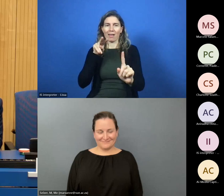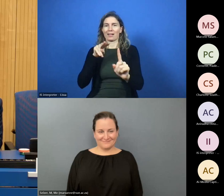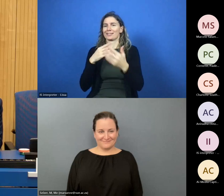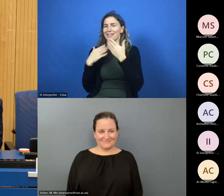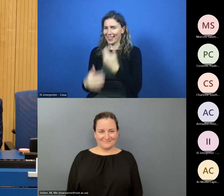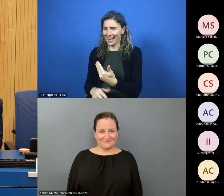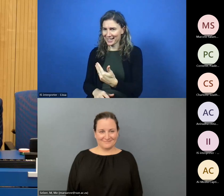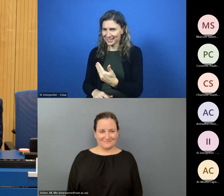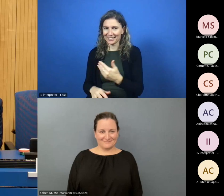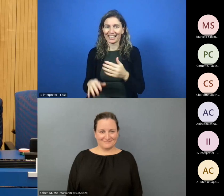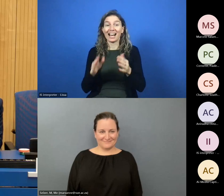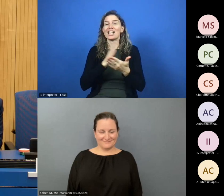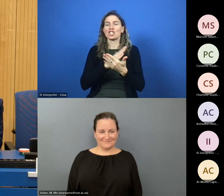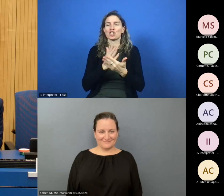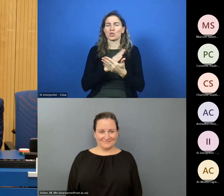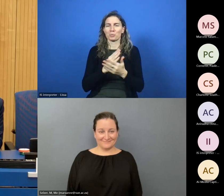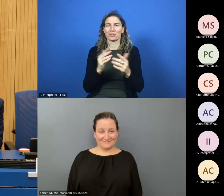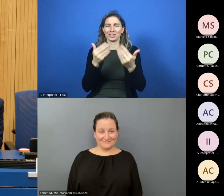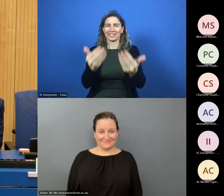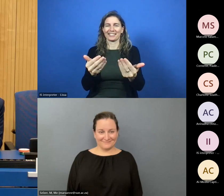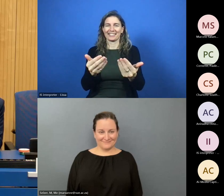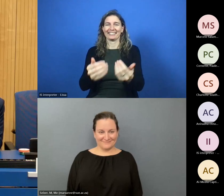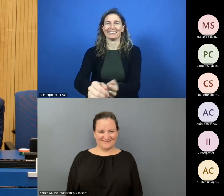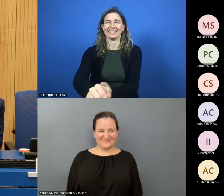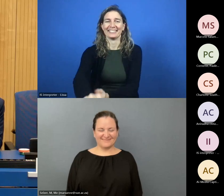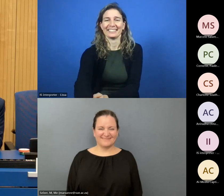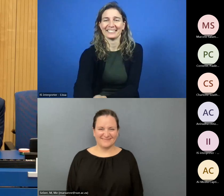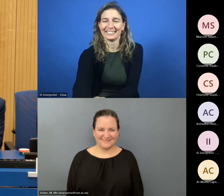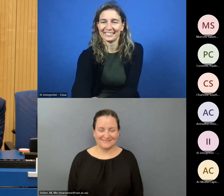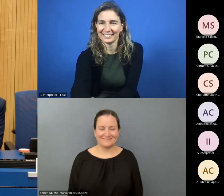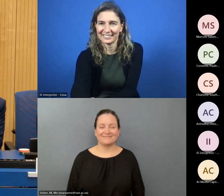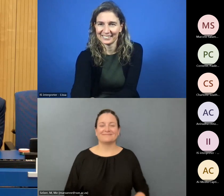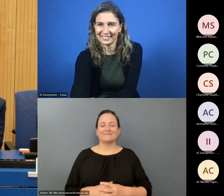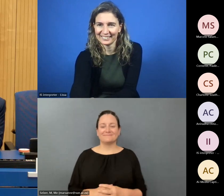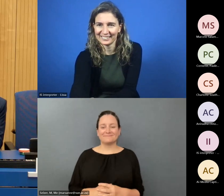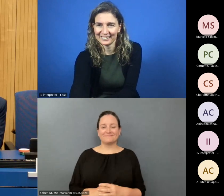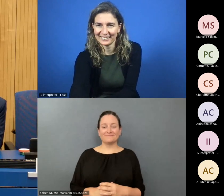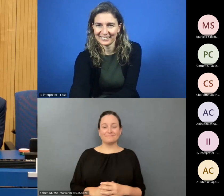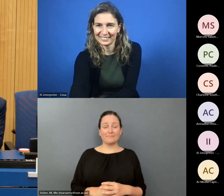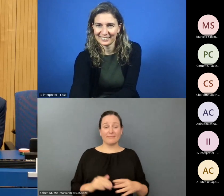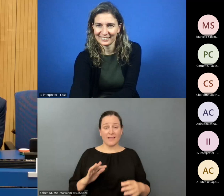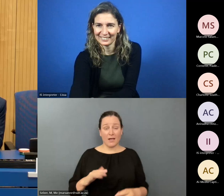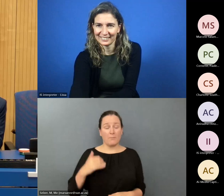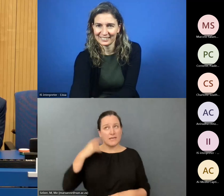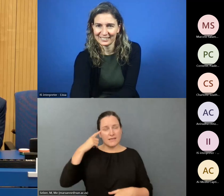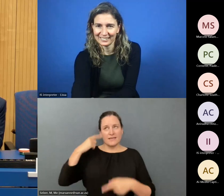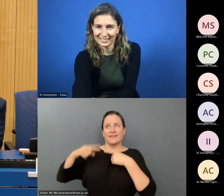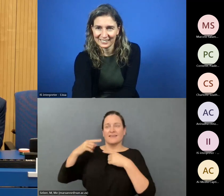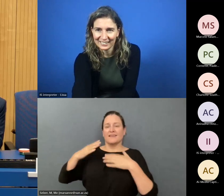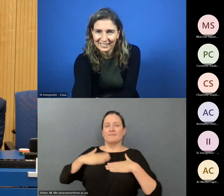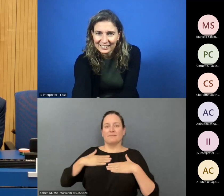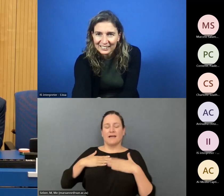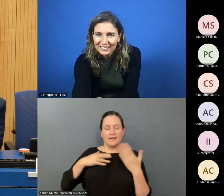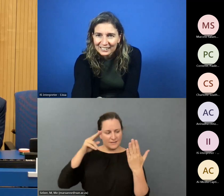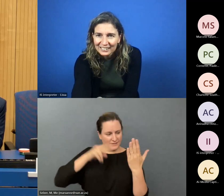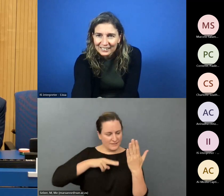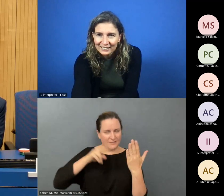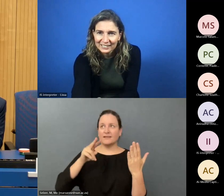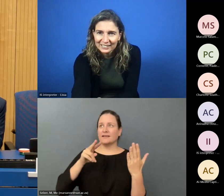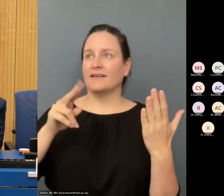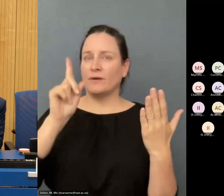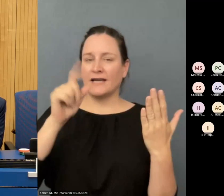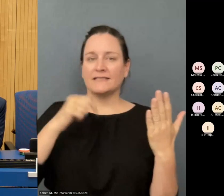see that Word document ever again. That just triggered me, like, back to my, you know, writing my doctorate and looking at the word count and going, I have to take it